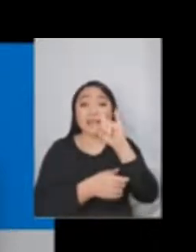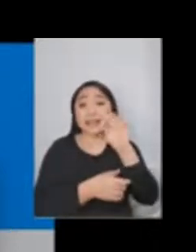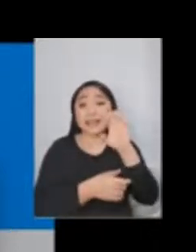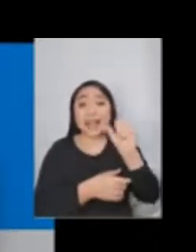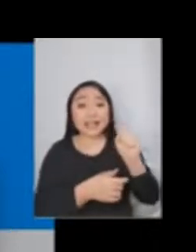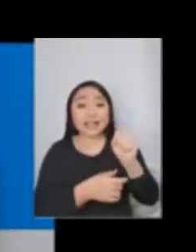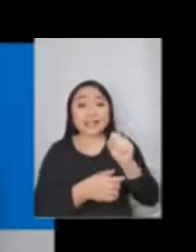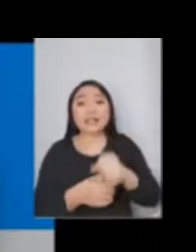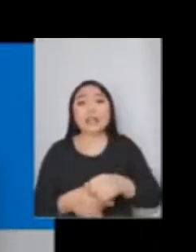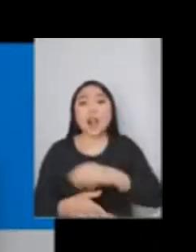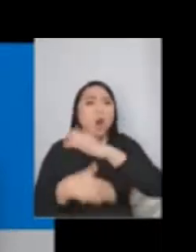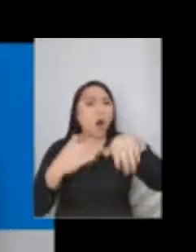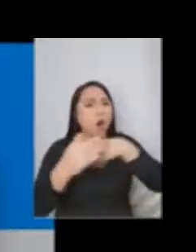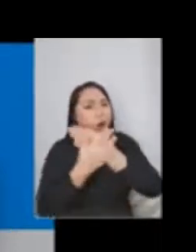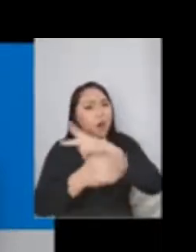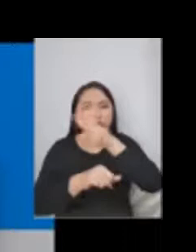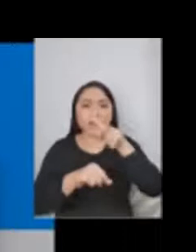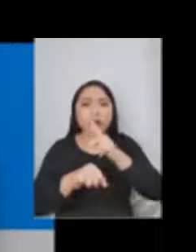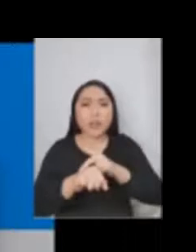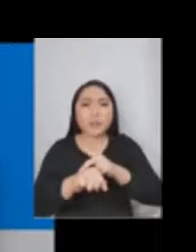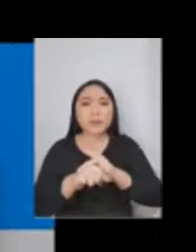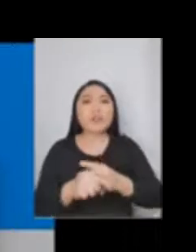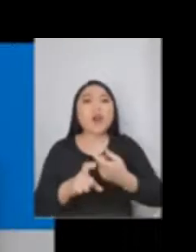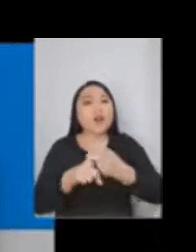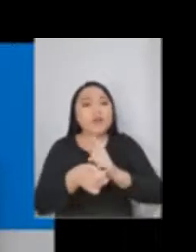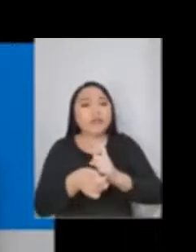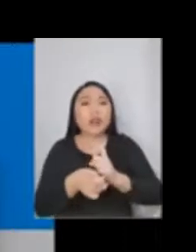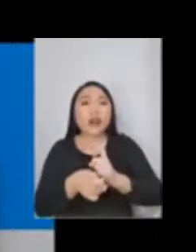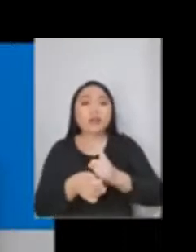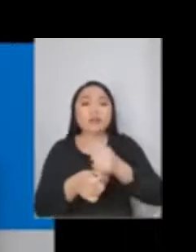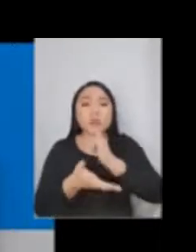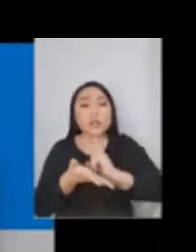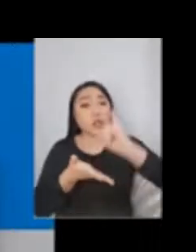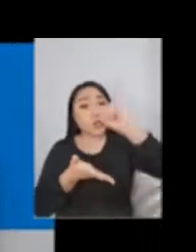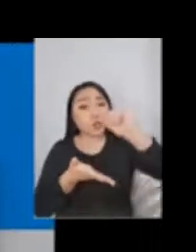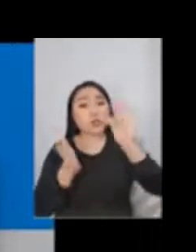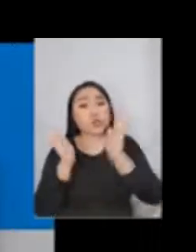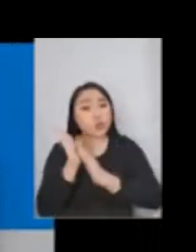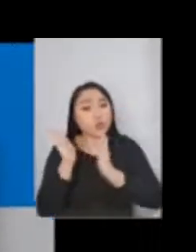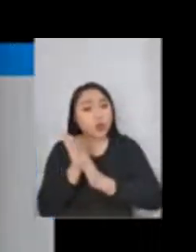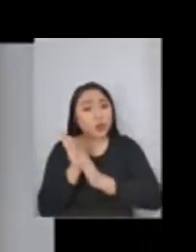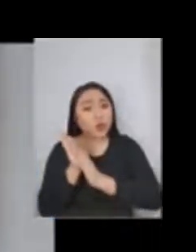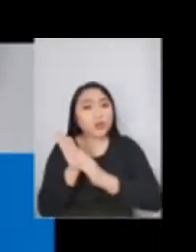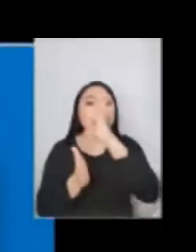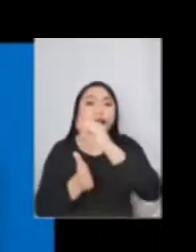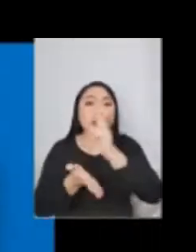other government agencies, and private institutions. Yan.